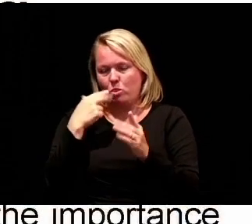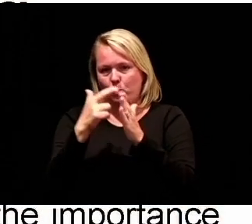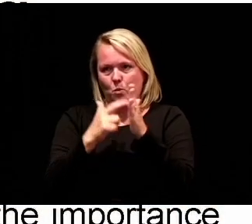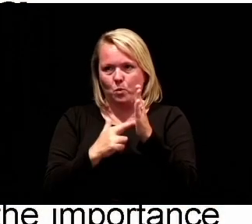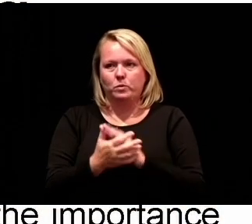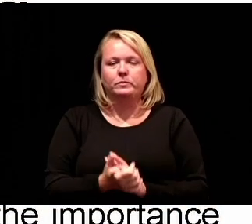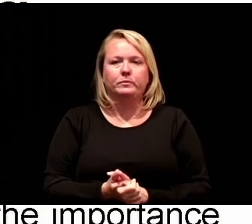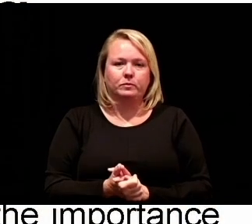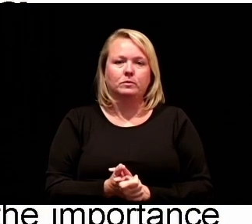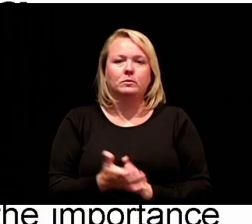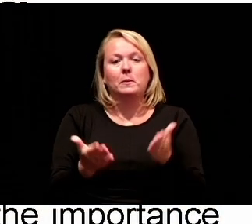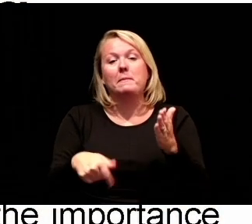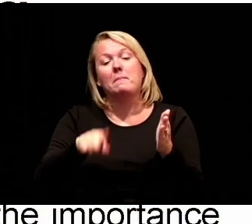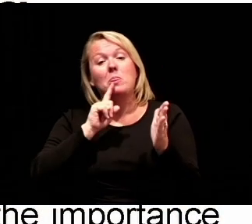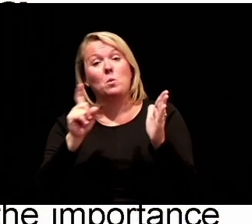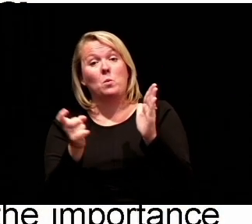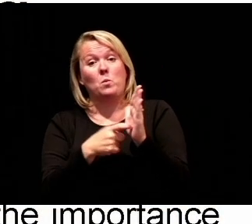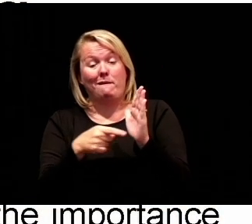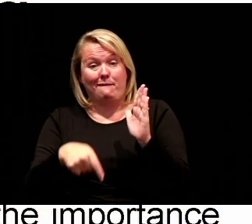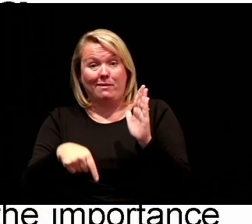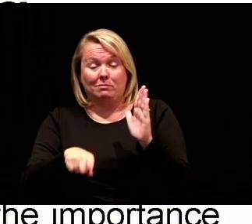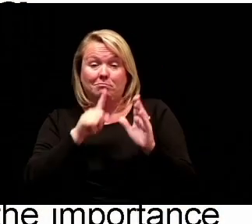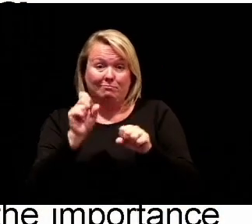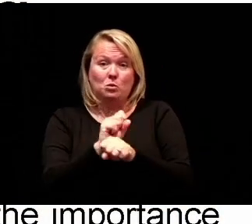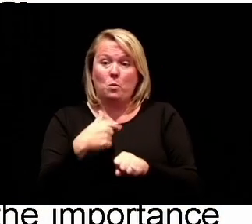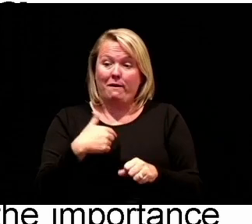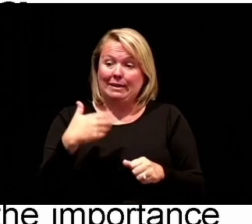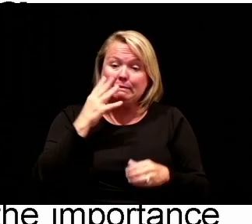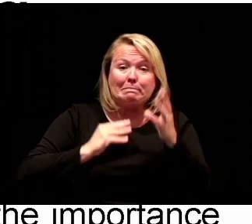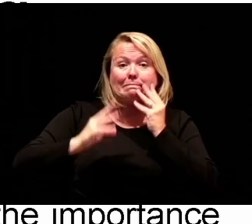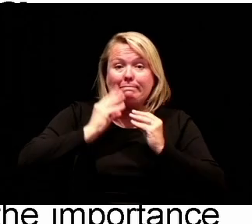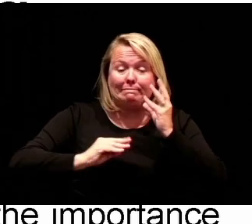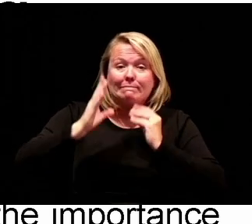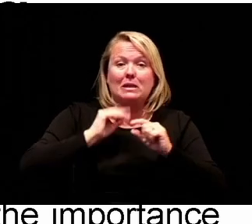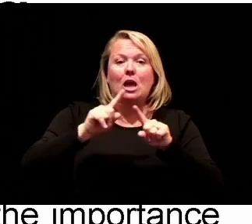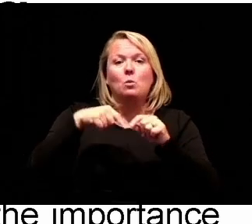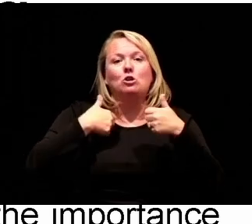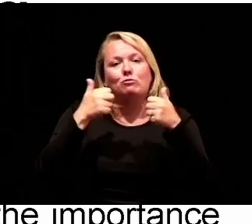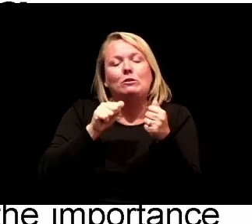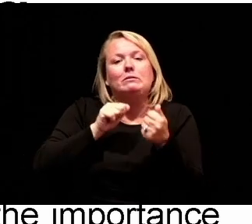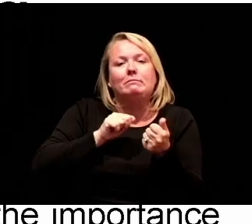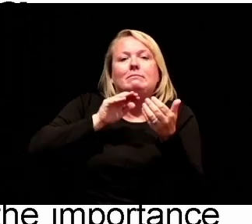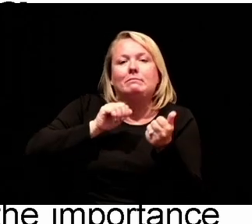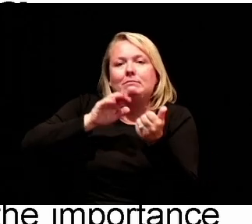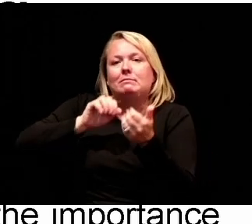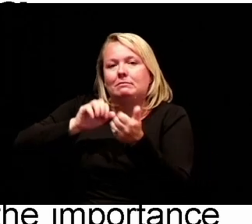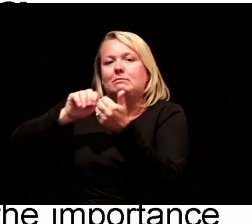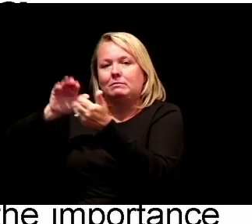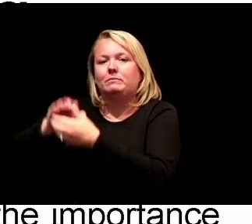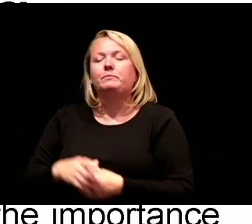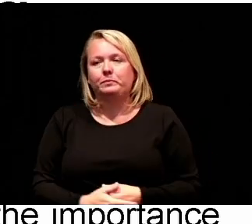in 22, President Biden declares March as a second chance month. 22, HUD